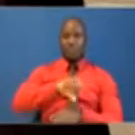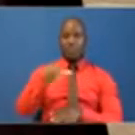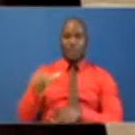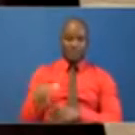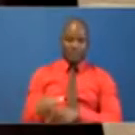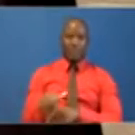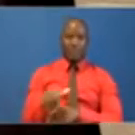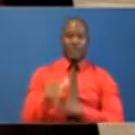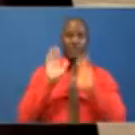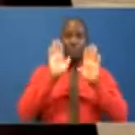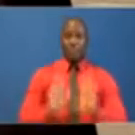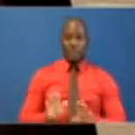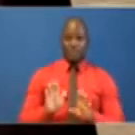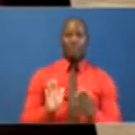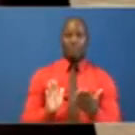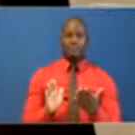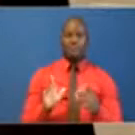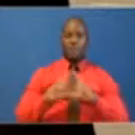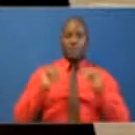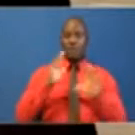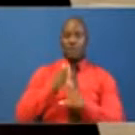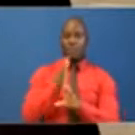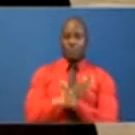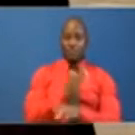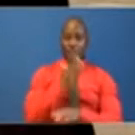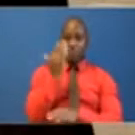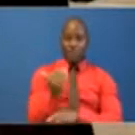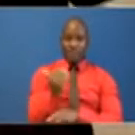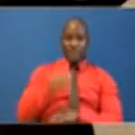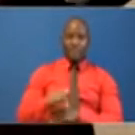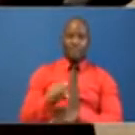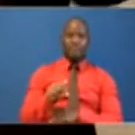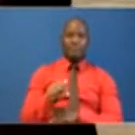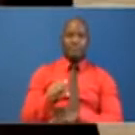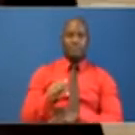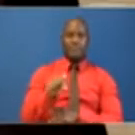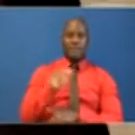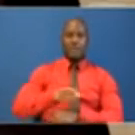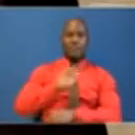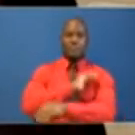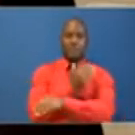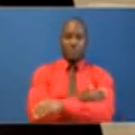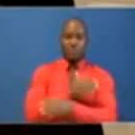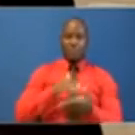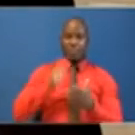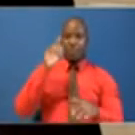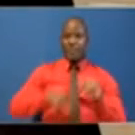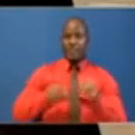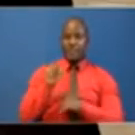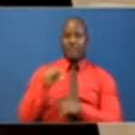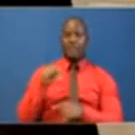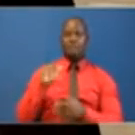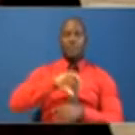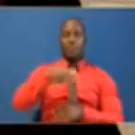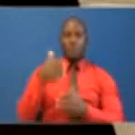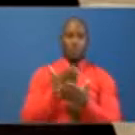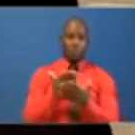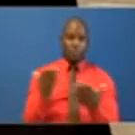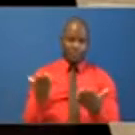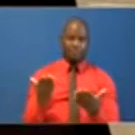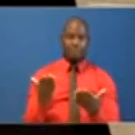of significance as we say as we told you earlier because this is the power and more than that this is the county